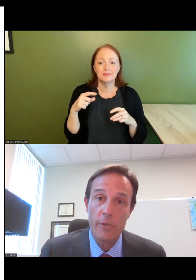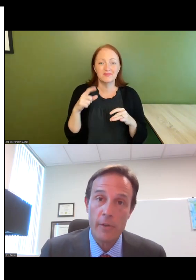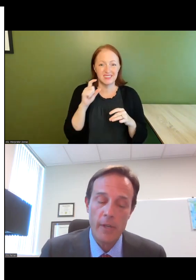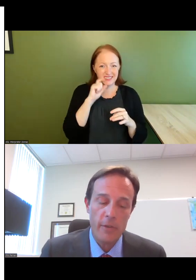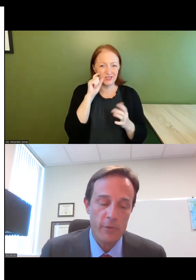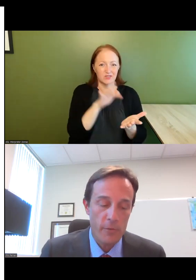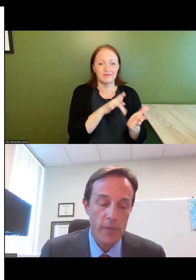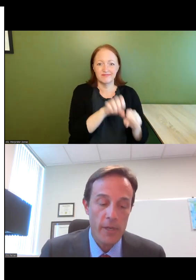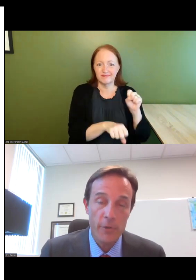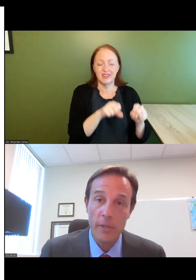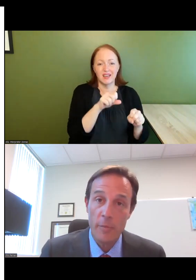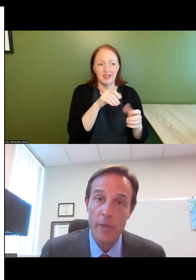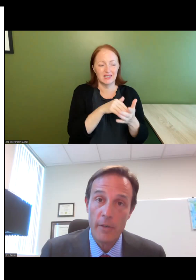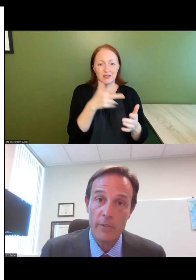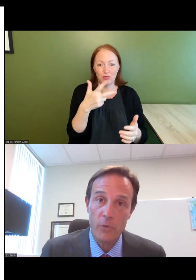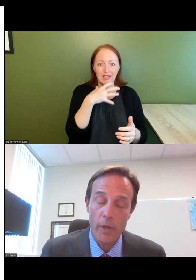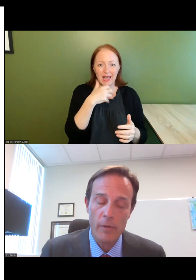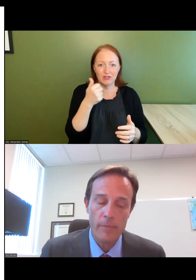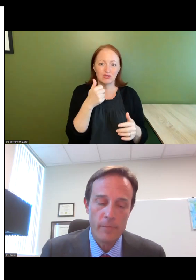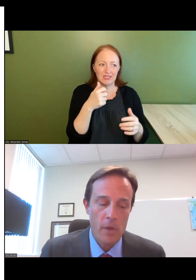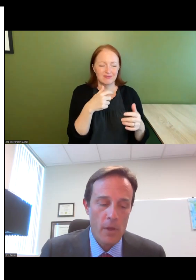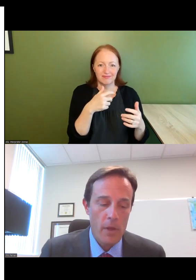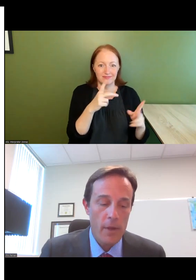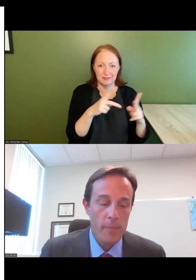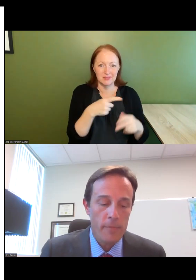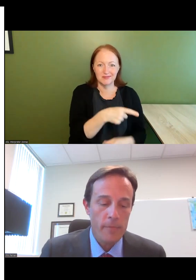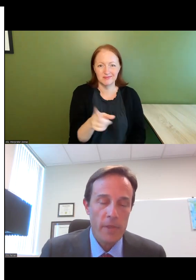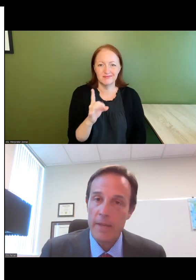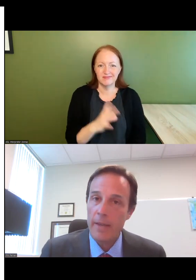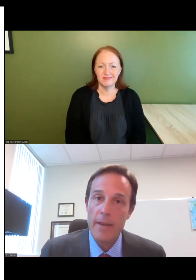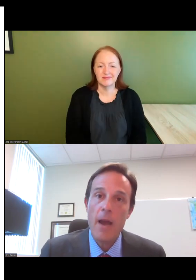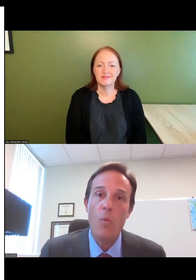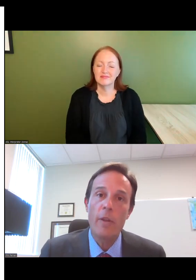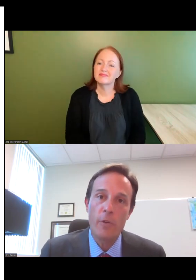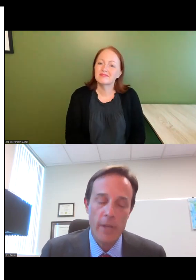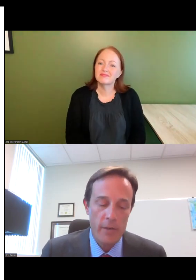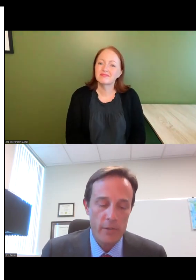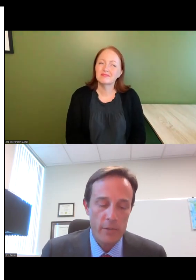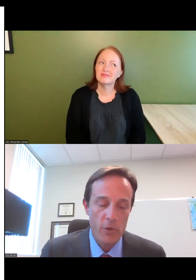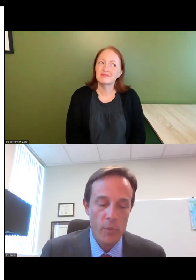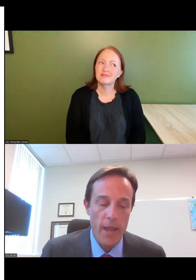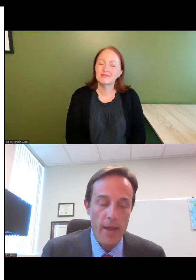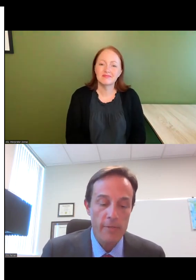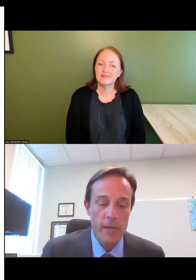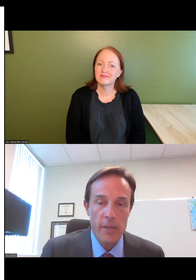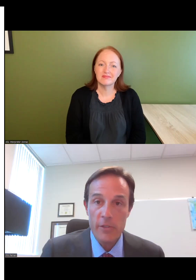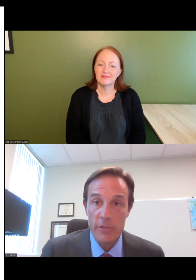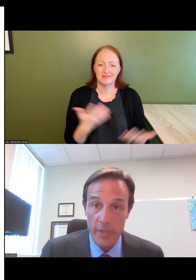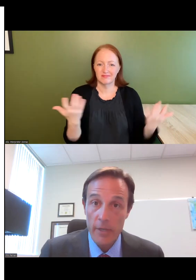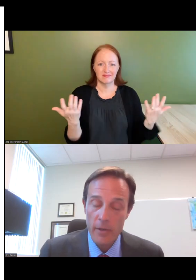sexual assault against 3 elderly dependents as well. In not one of those cases could we